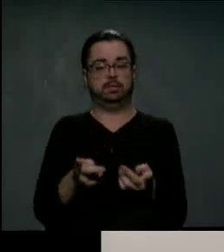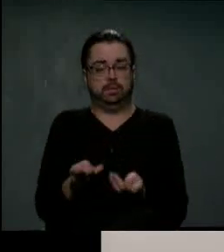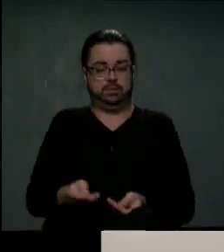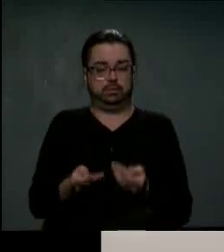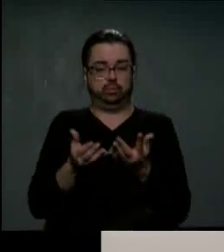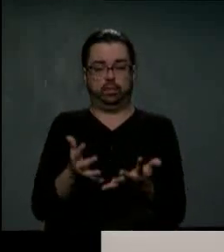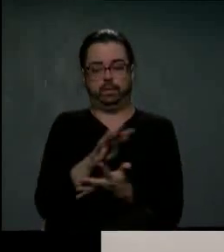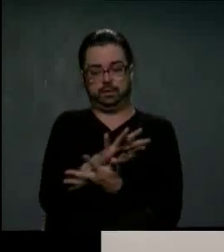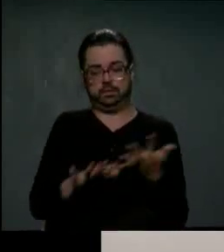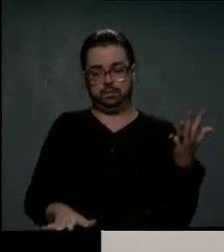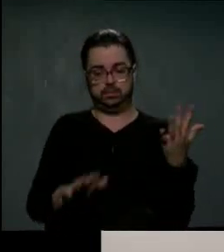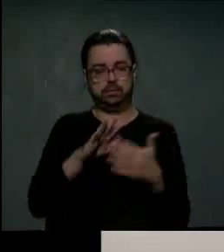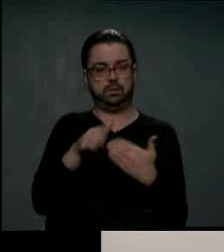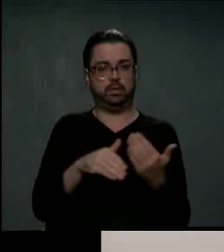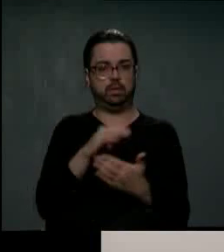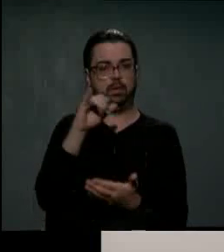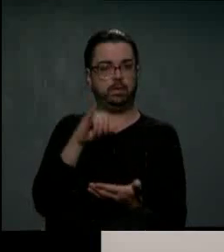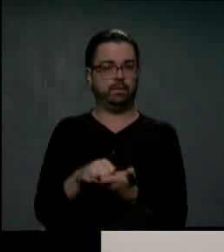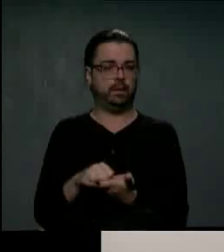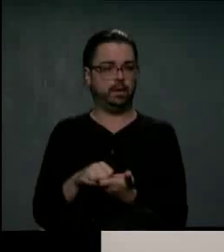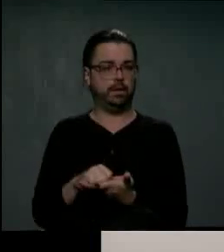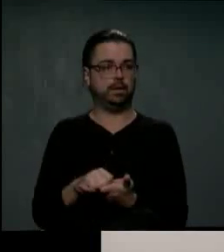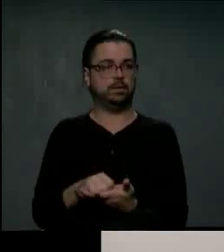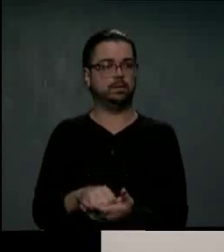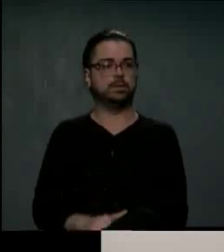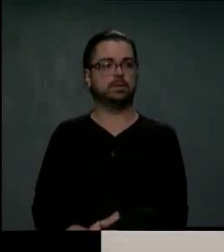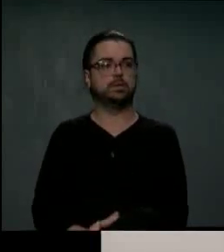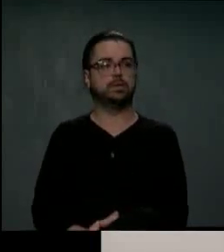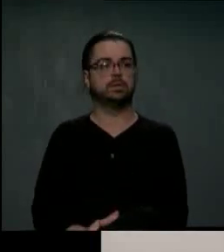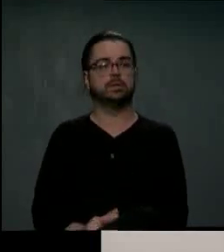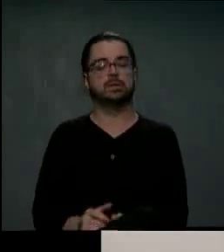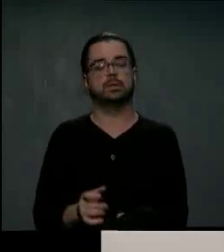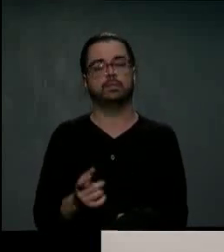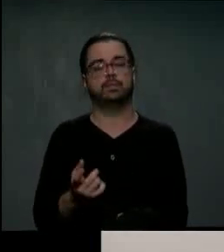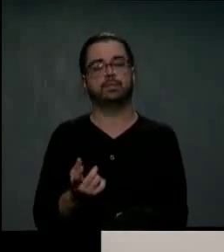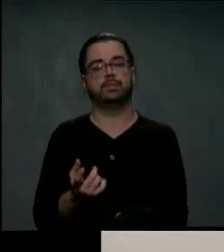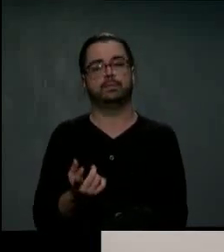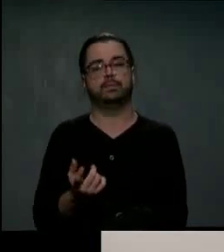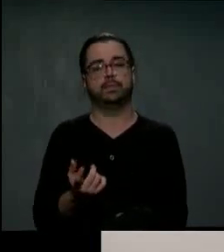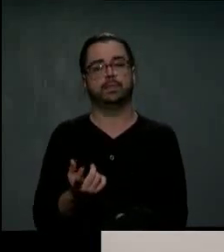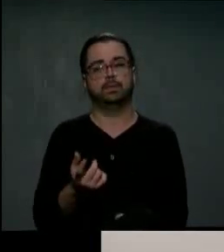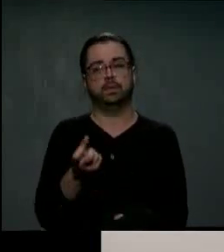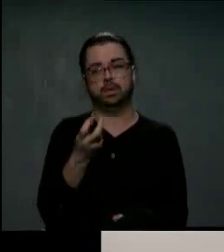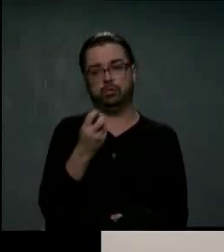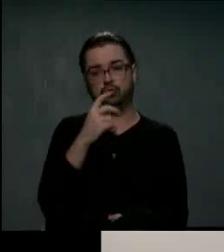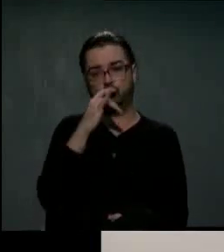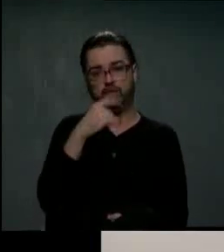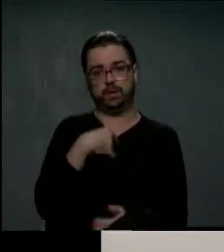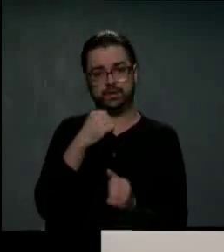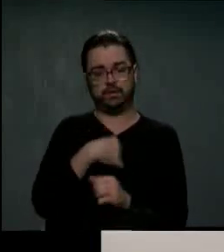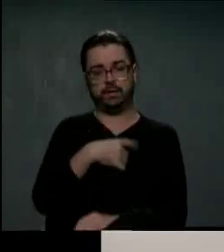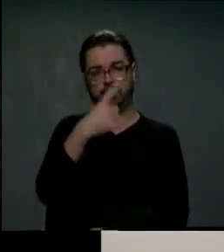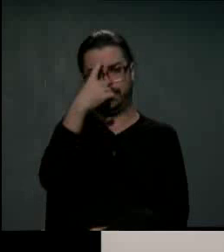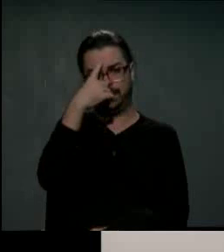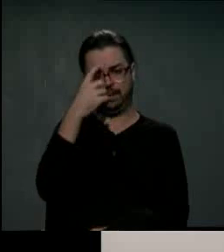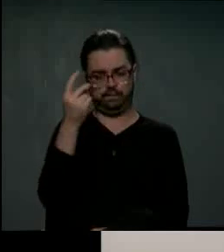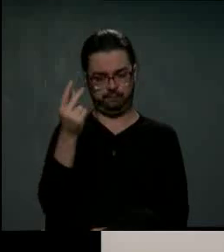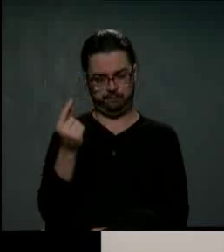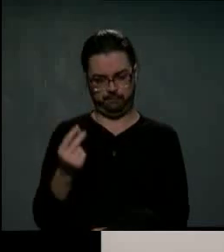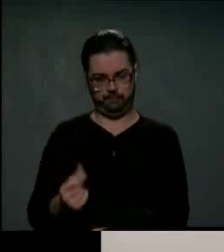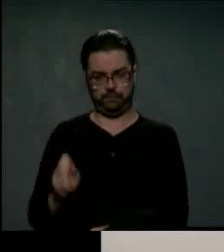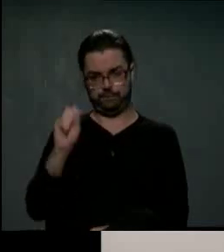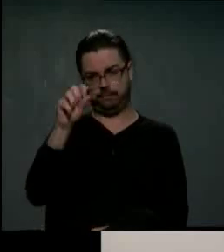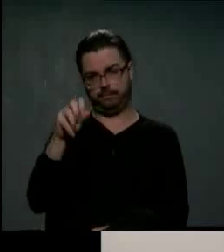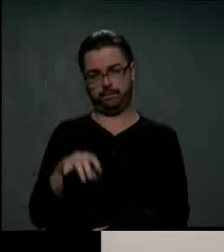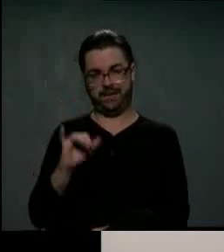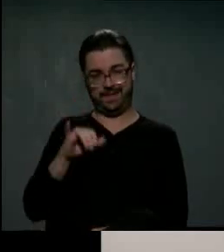all of those things currently. It's a blessing to at least 12 kids that I can think of right off the top of my head. And